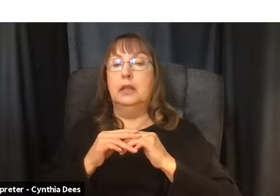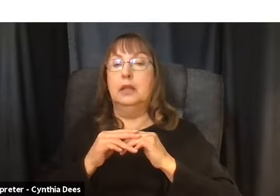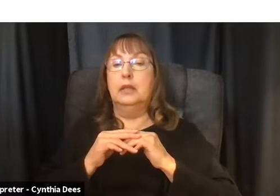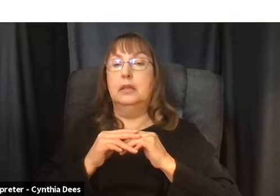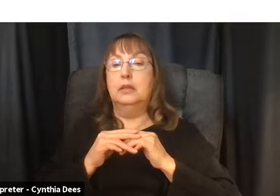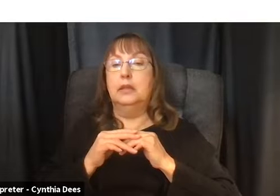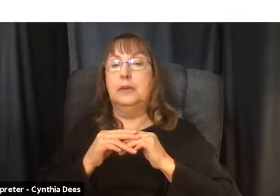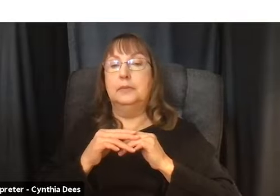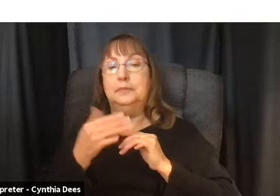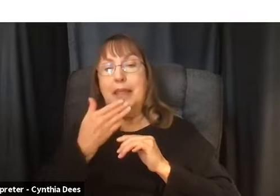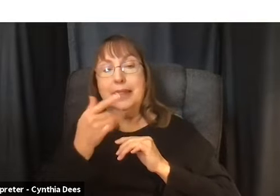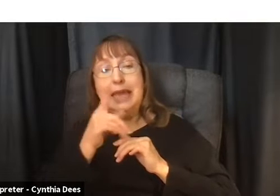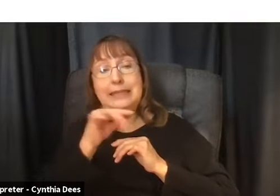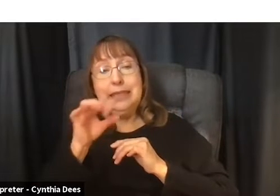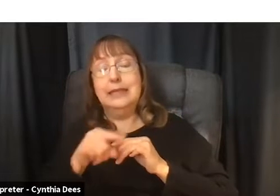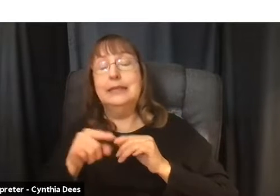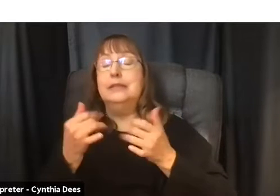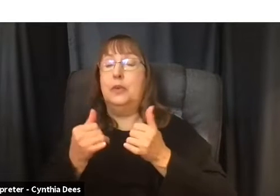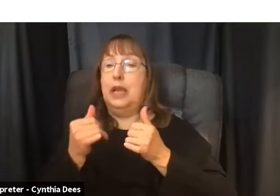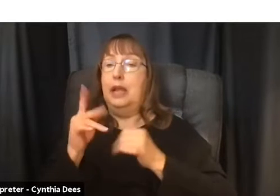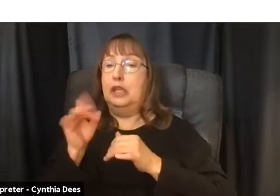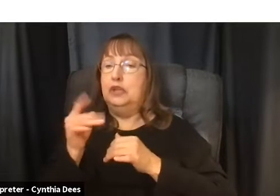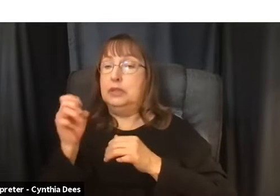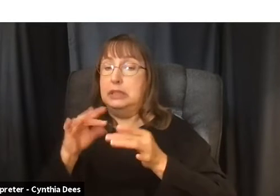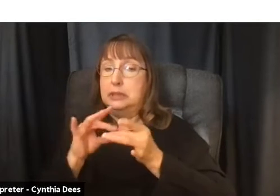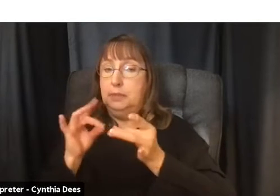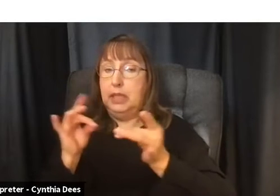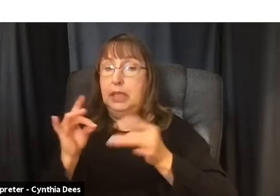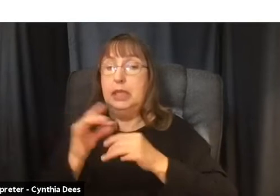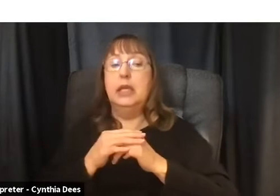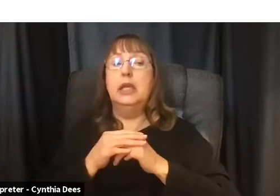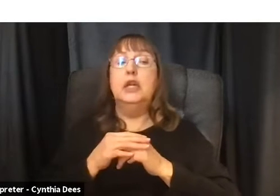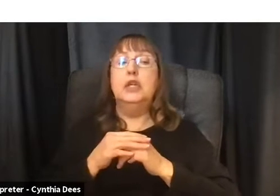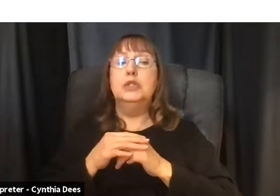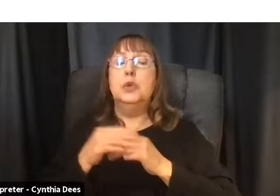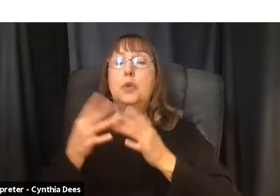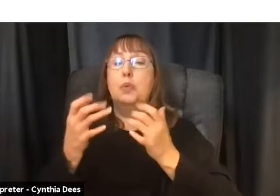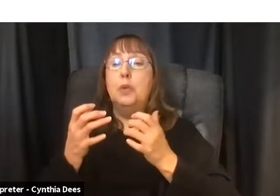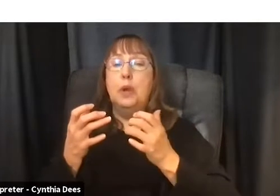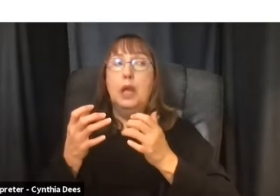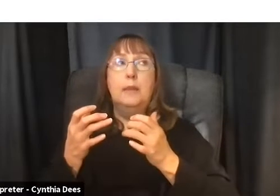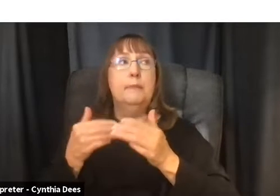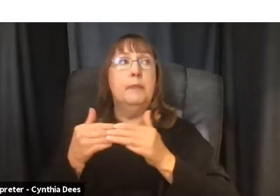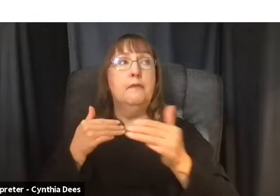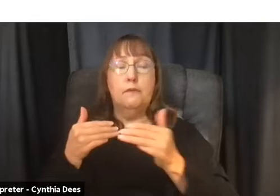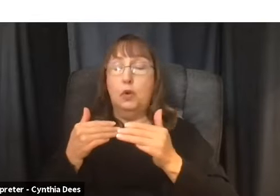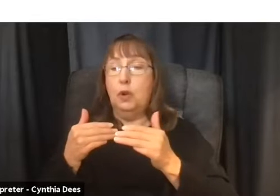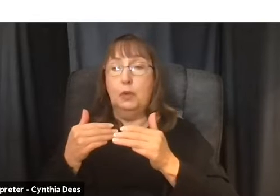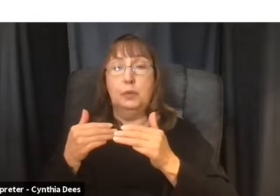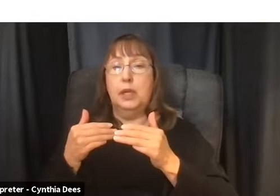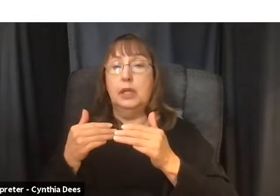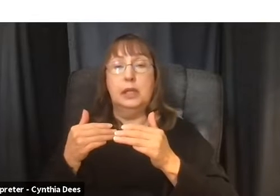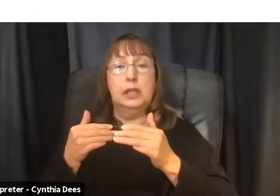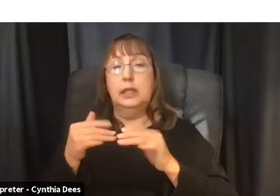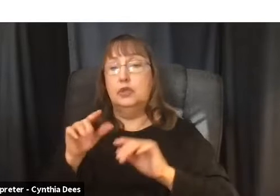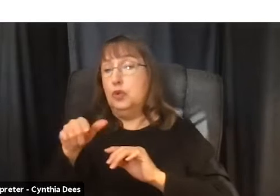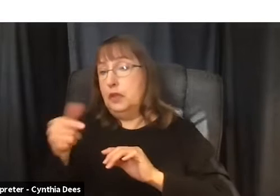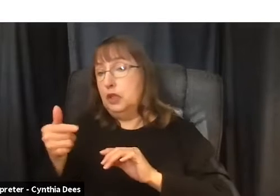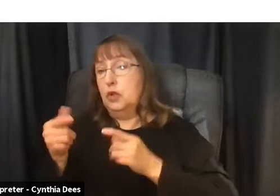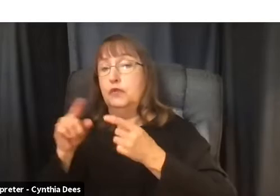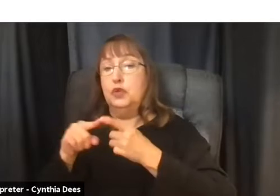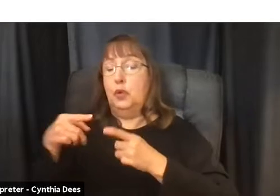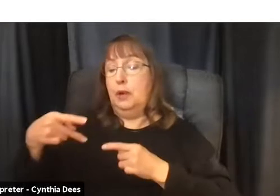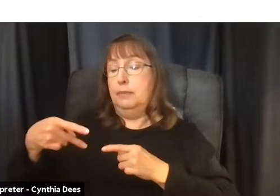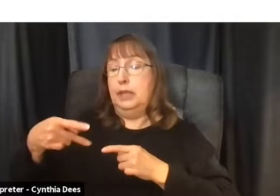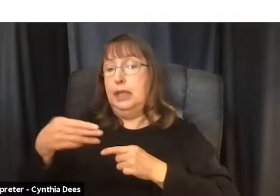Thanks, Liz. So this is Kirsten again. So we wanted to just, before we turn this over to our